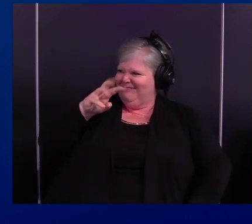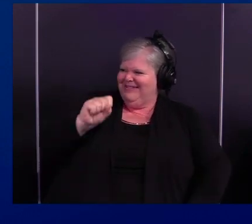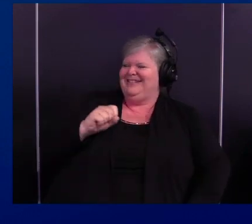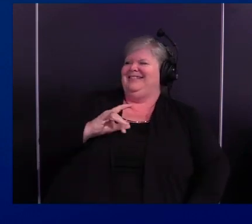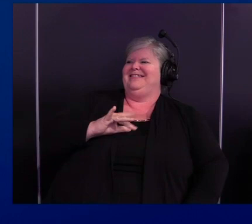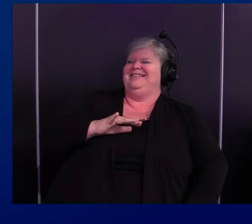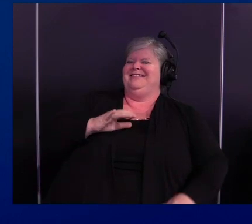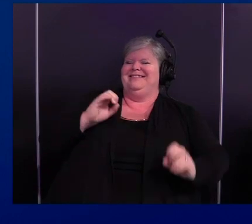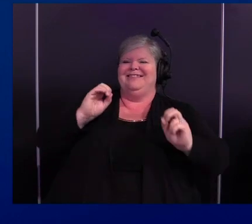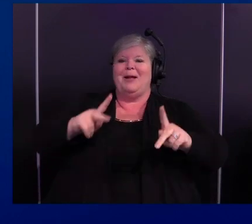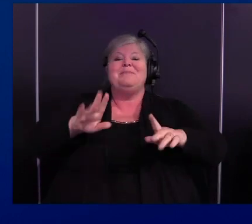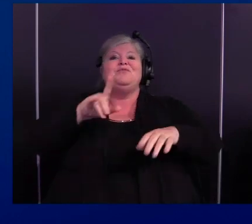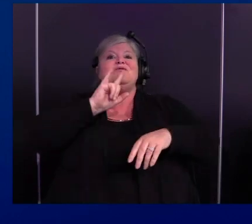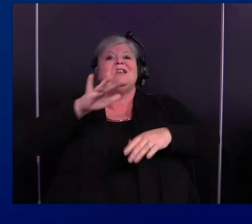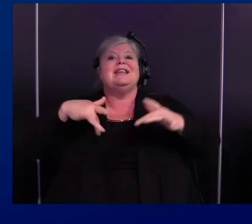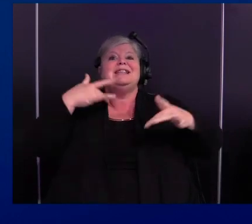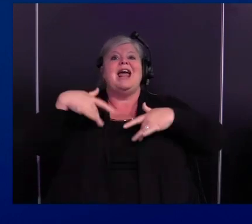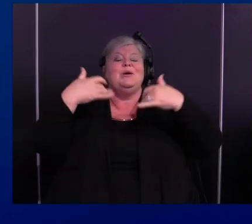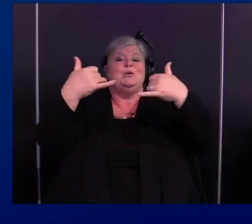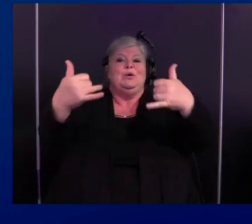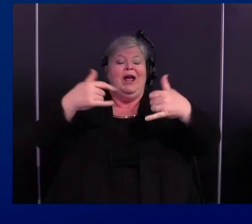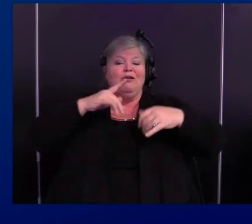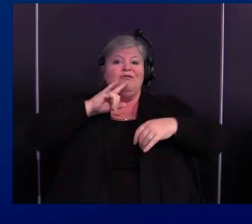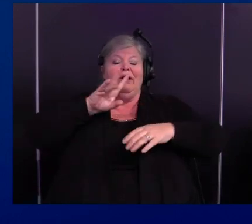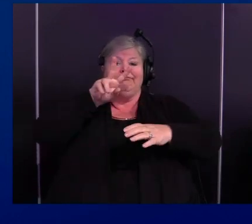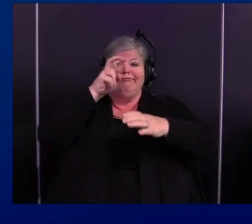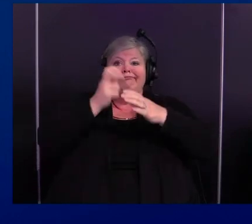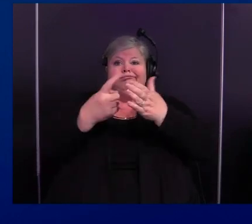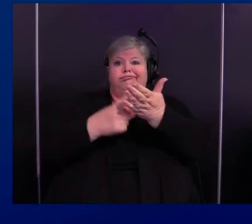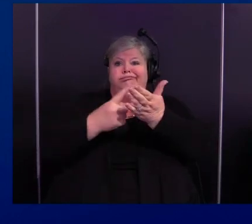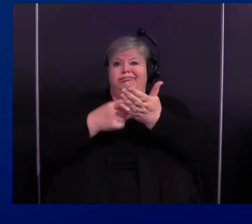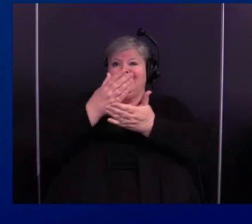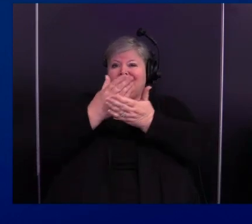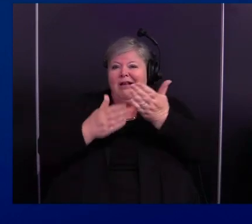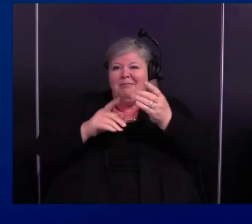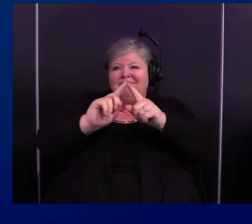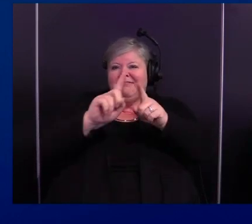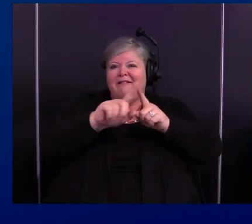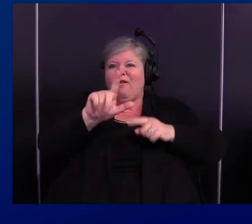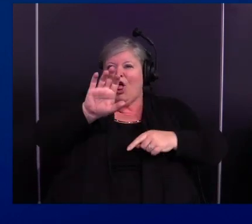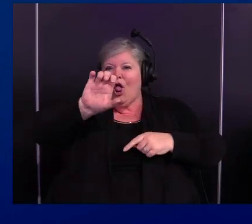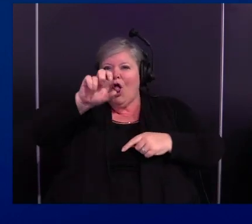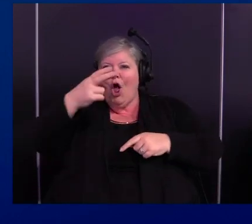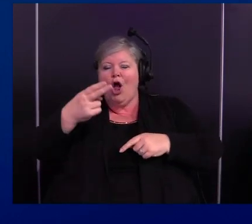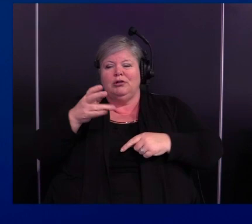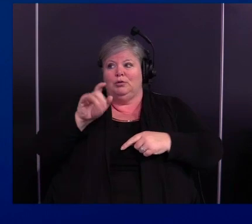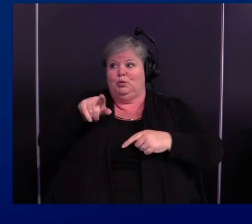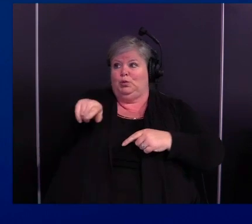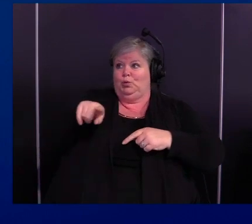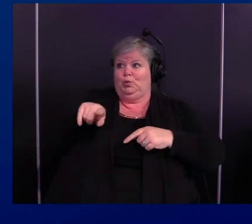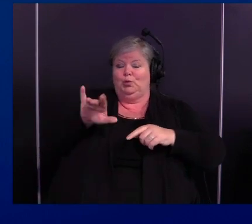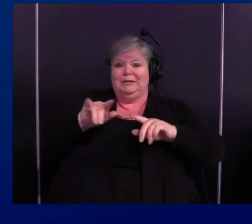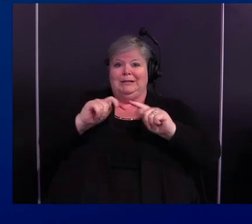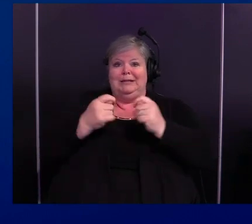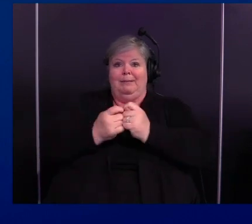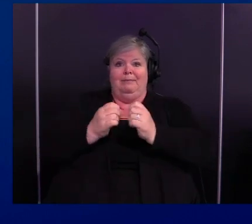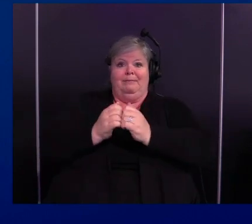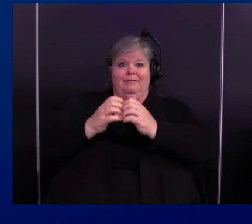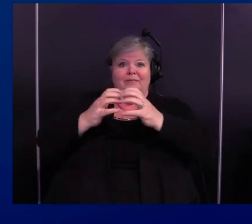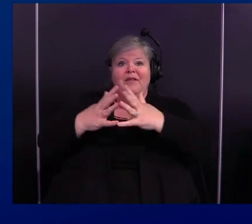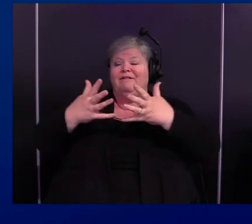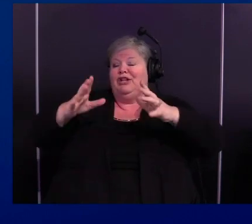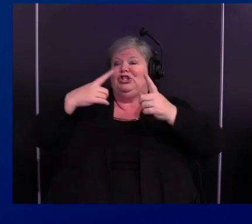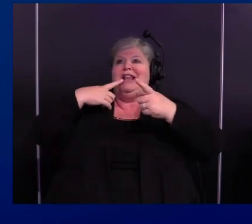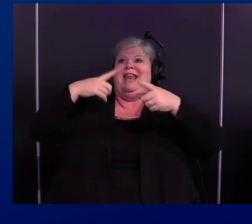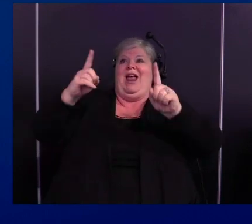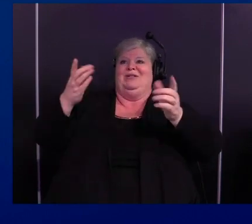awesome. Well, today we're really excited to dive into a few of the launches that you and your team put together that were announced here at Inforce. So why